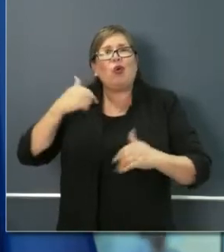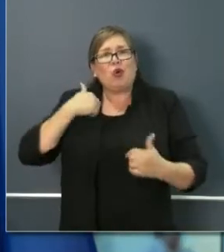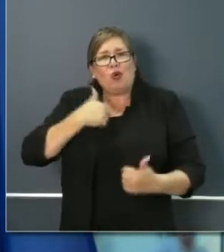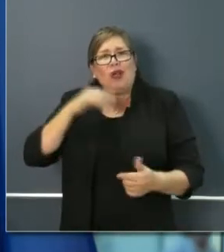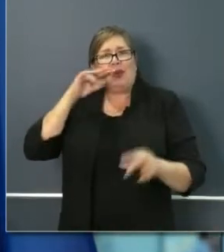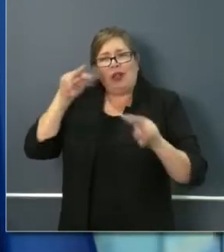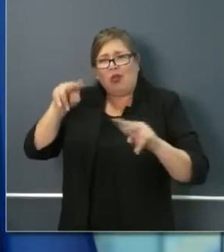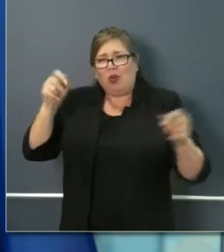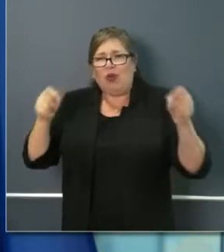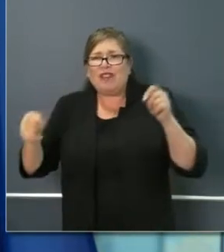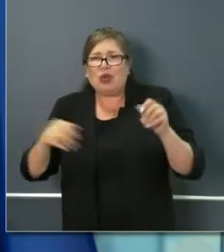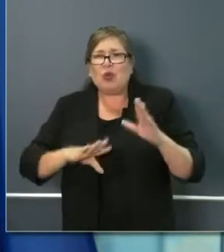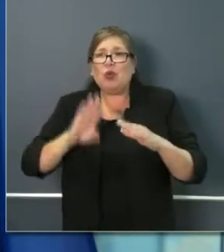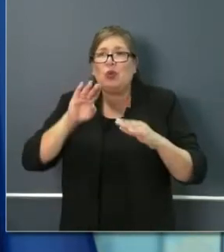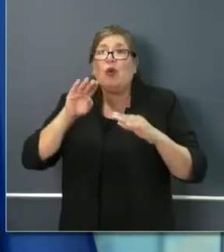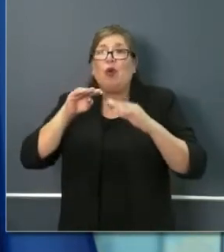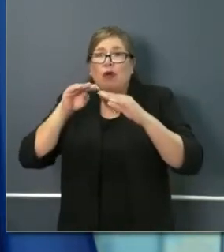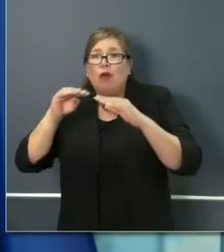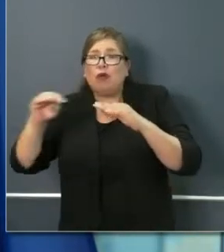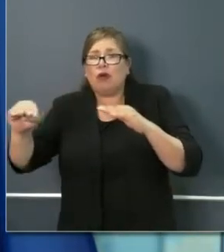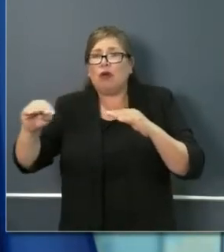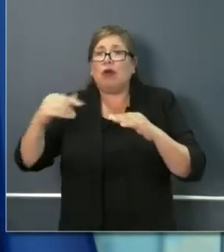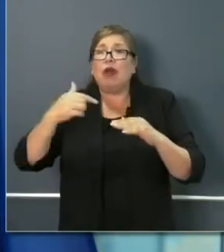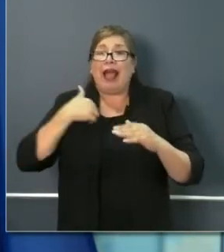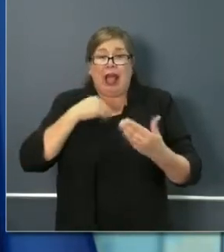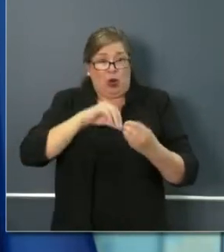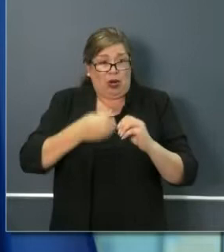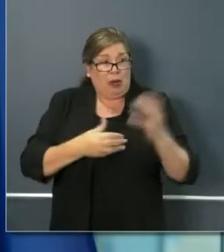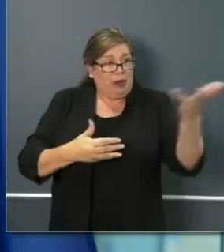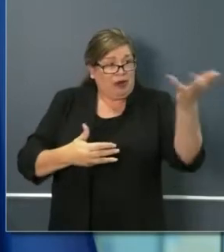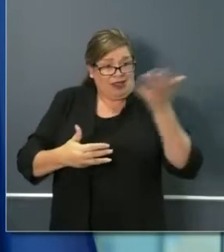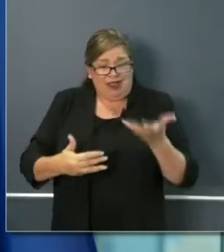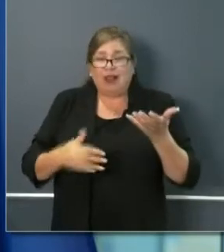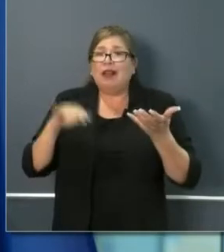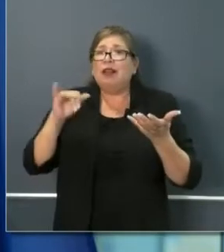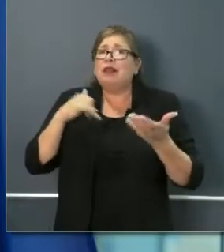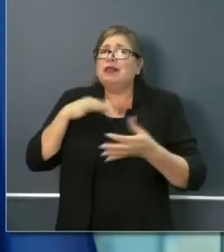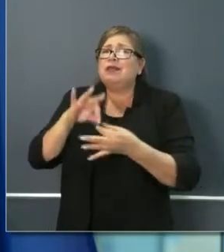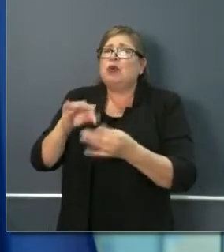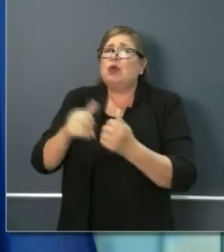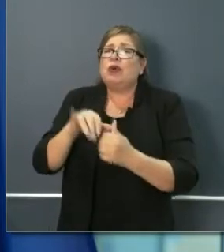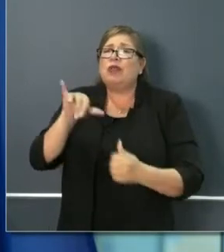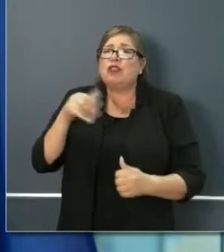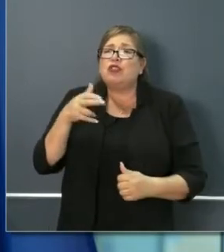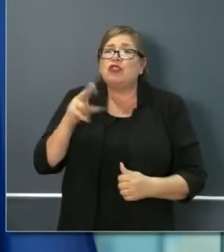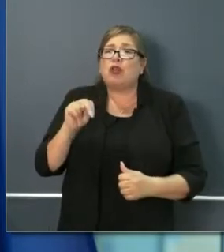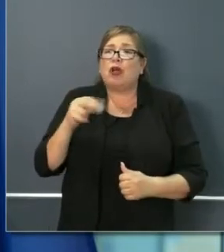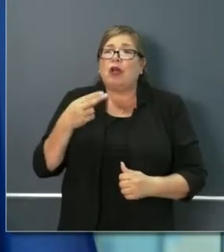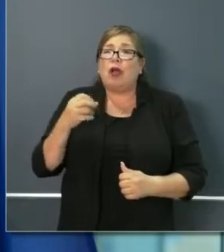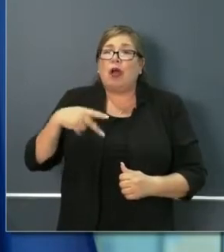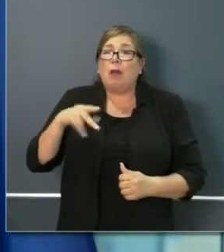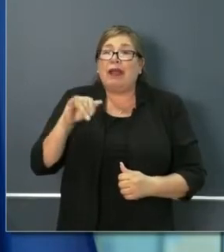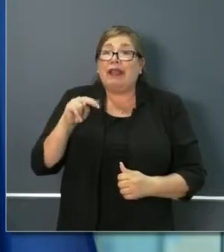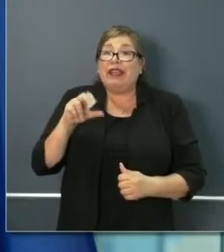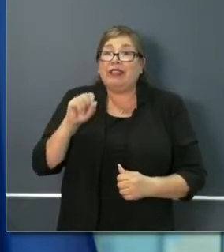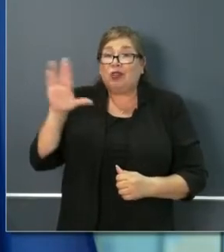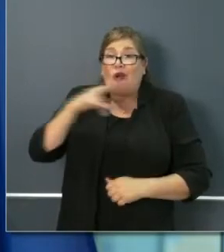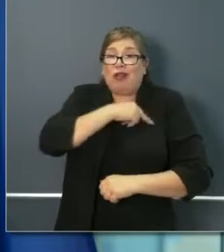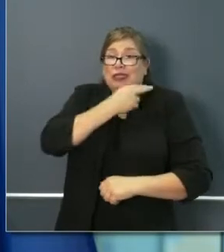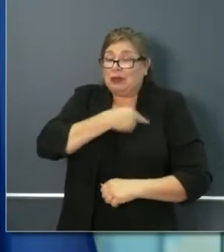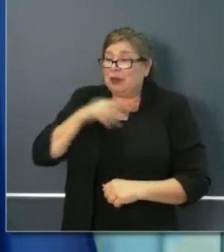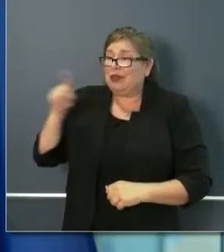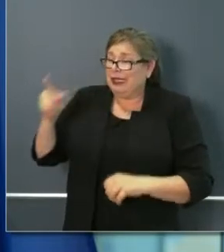got John Hopkins numbers that we overlaid, obviously with the anxiety that we all had around what was happening in